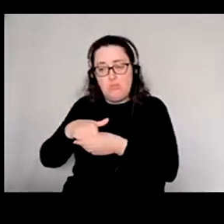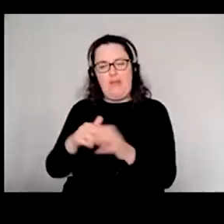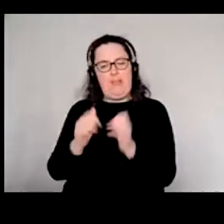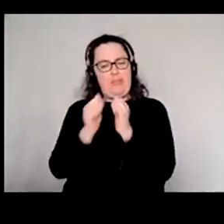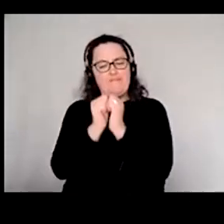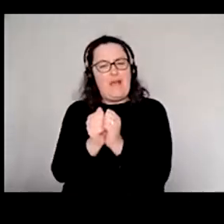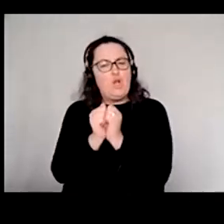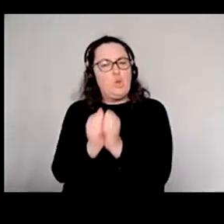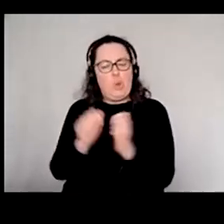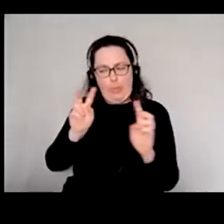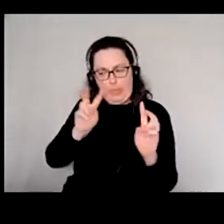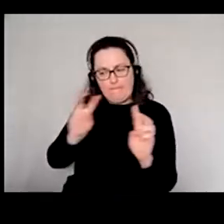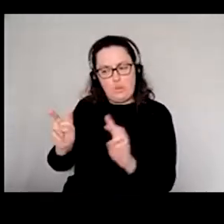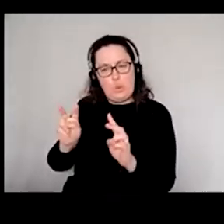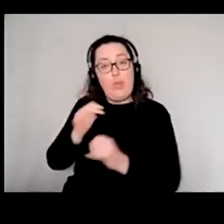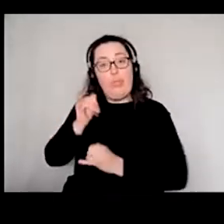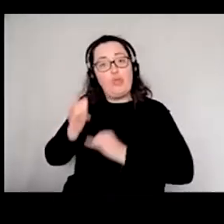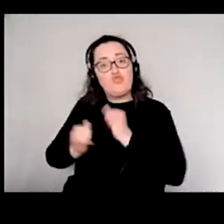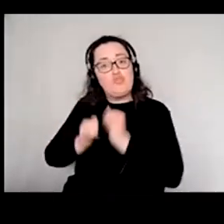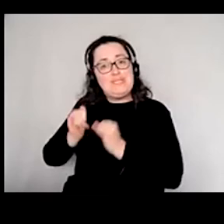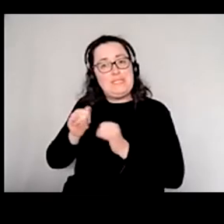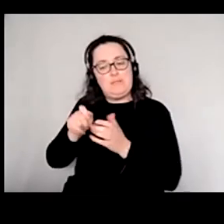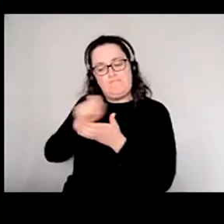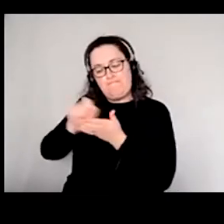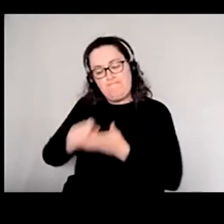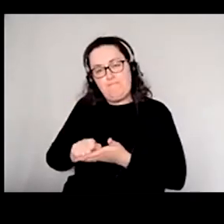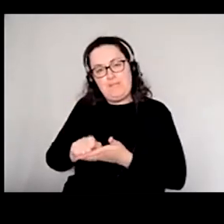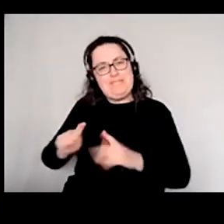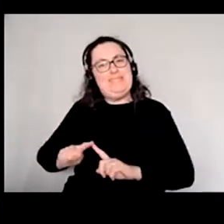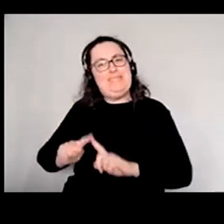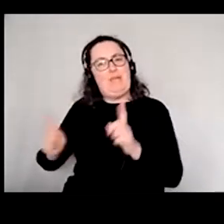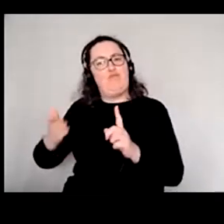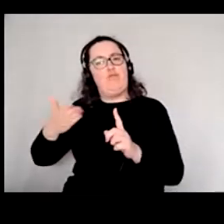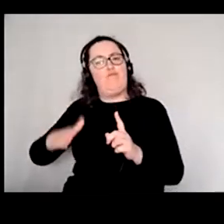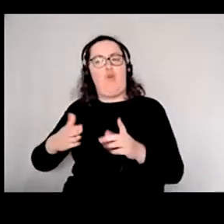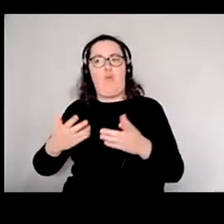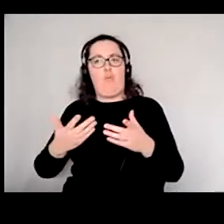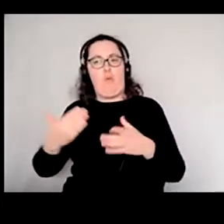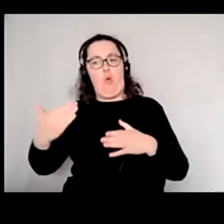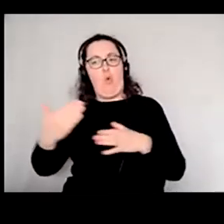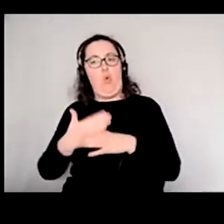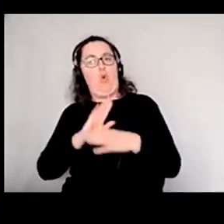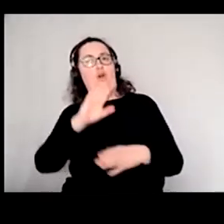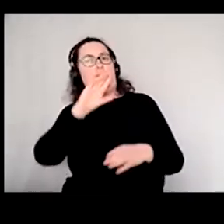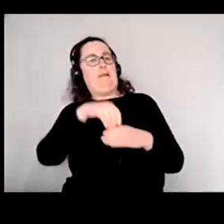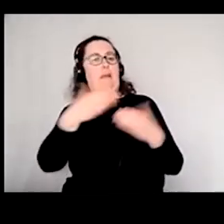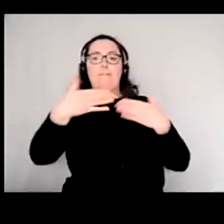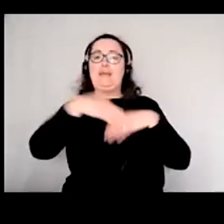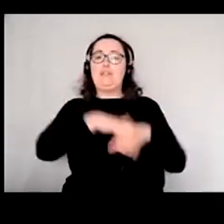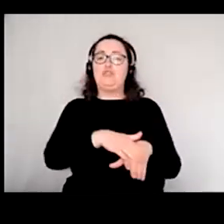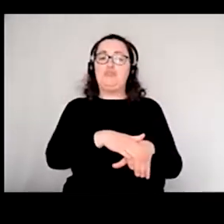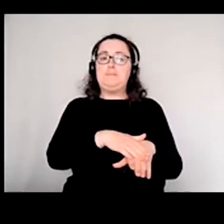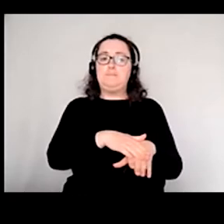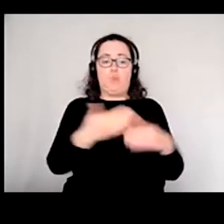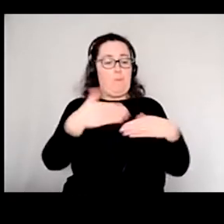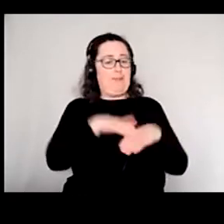and critiqued in a totally different way as to the work that I put into like a mainstream